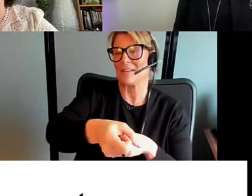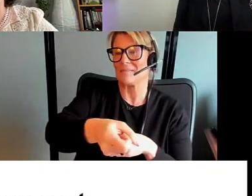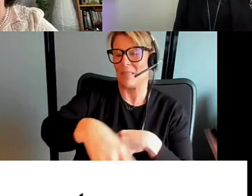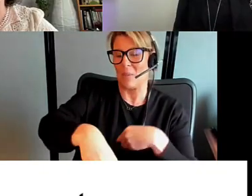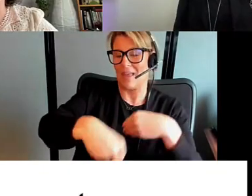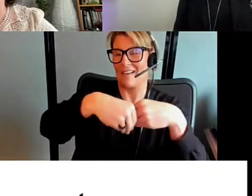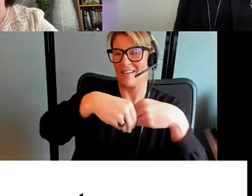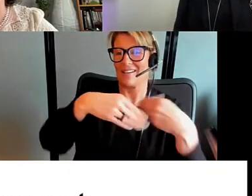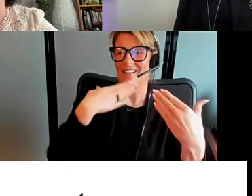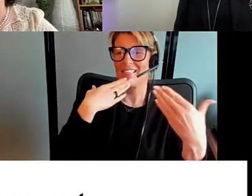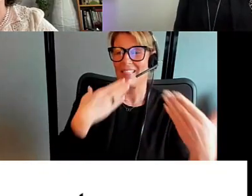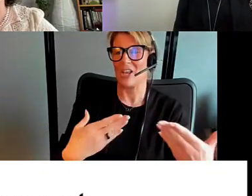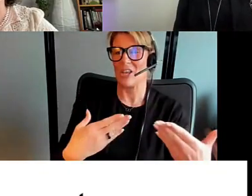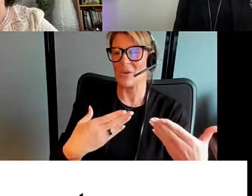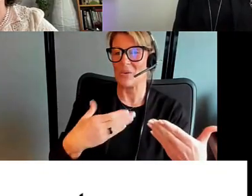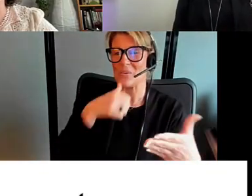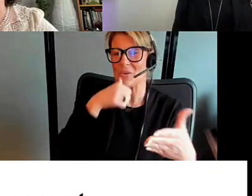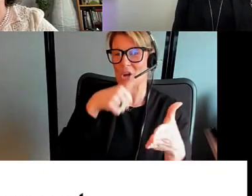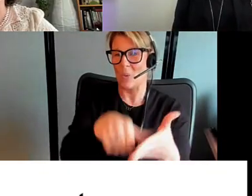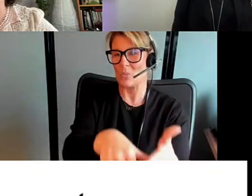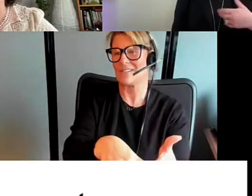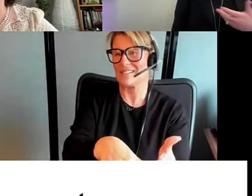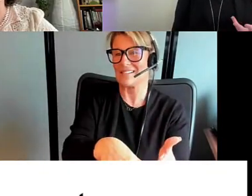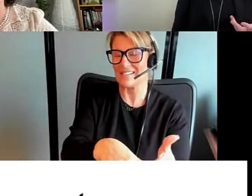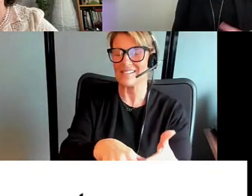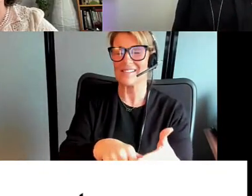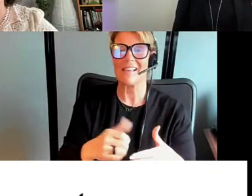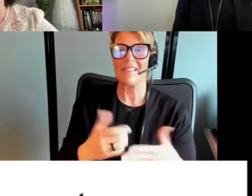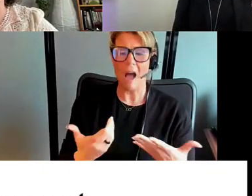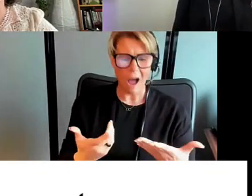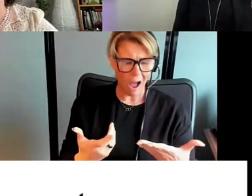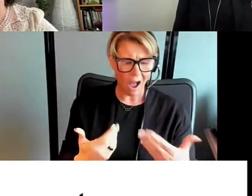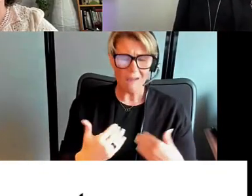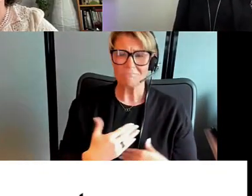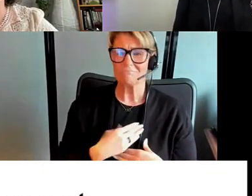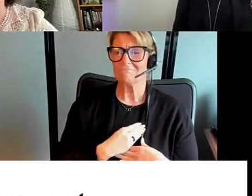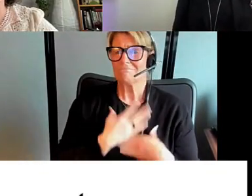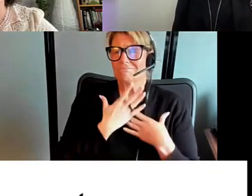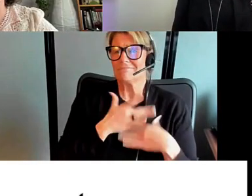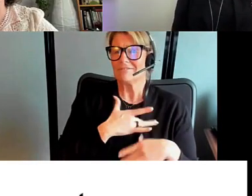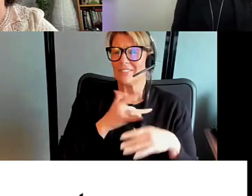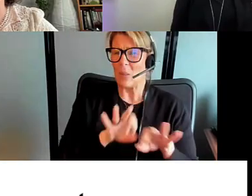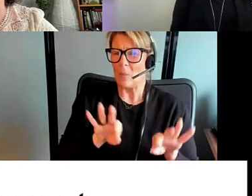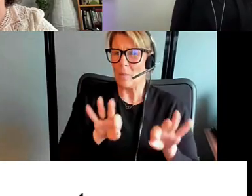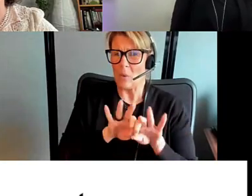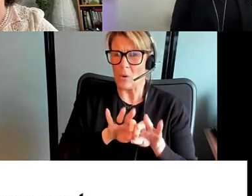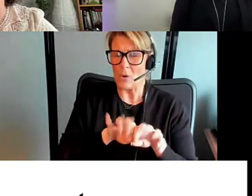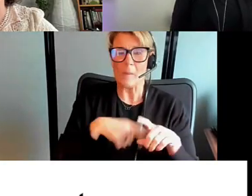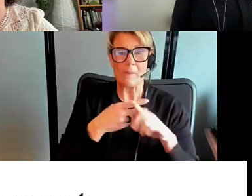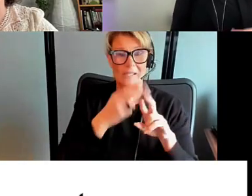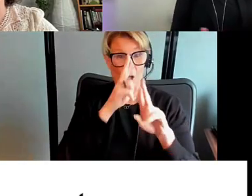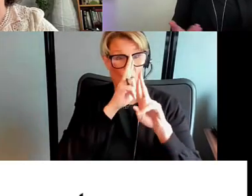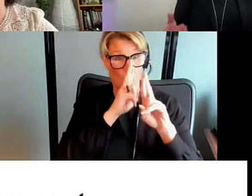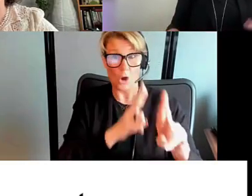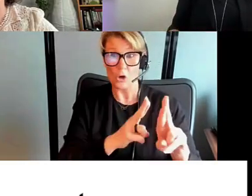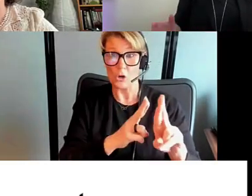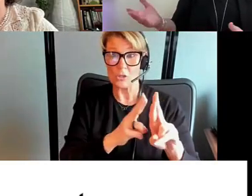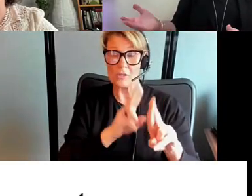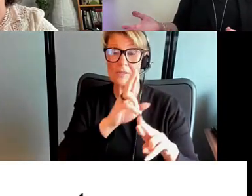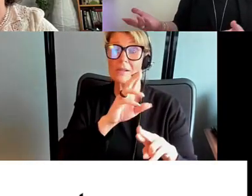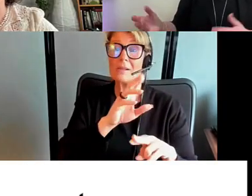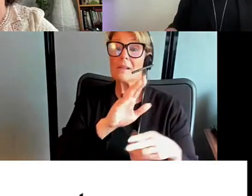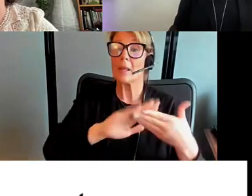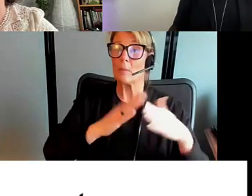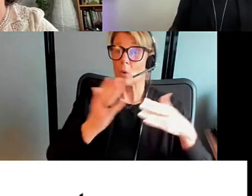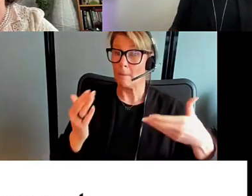And, that makes people feel important, and it also honors the community partnership that we have. And of course, we